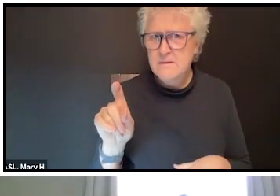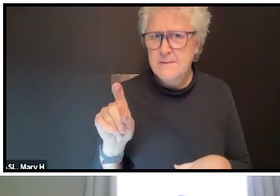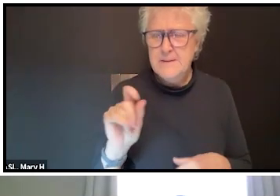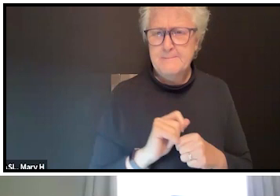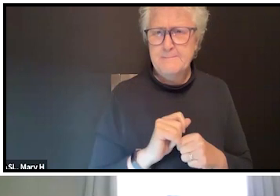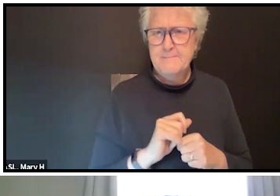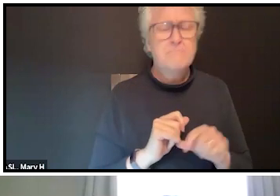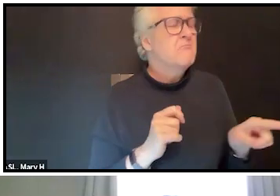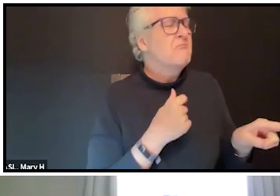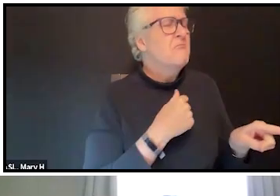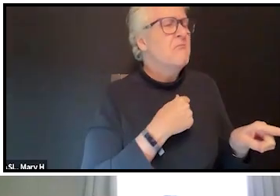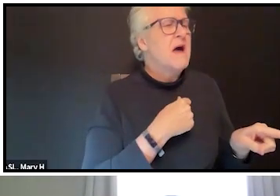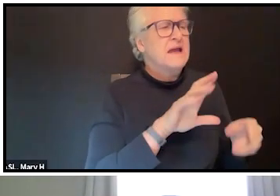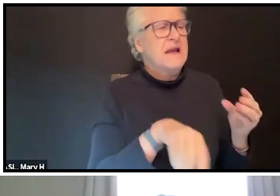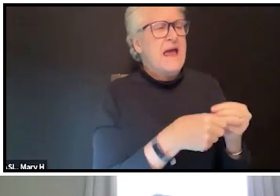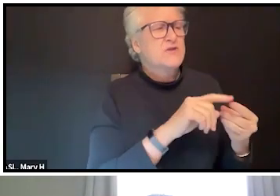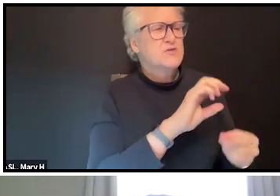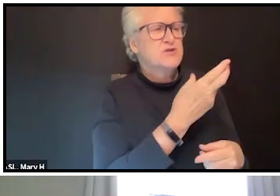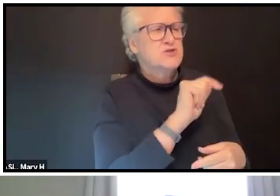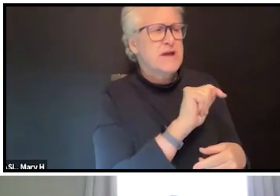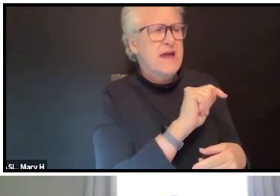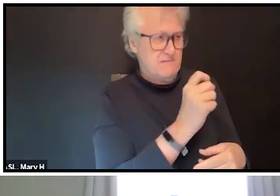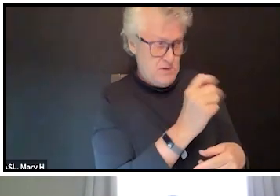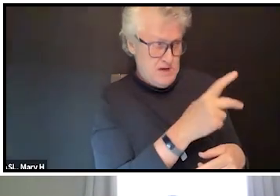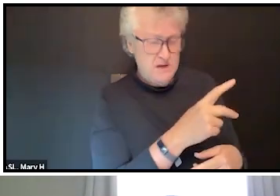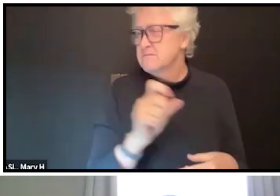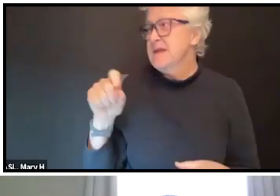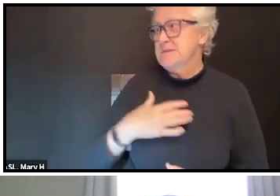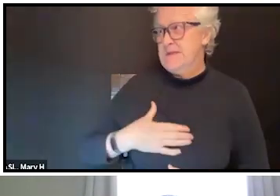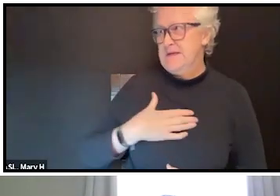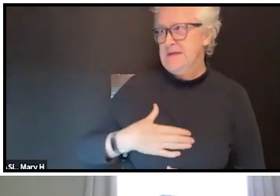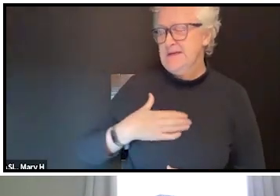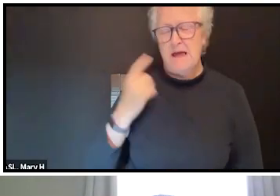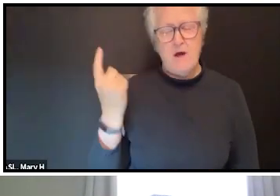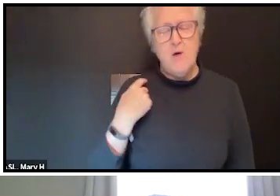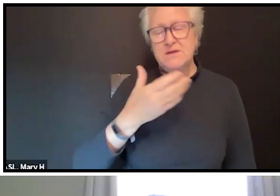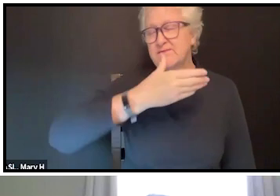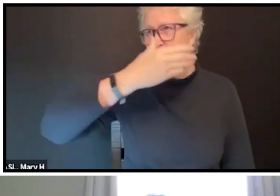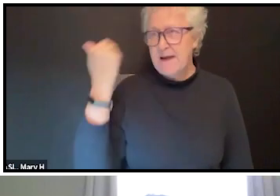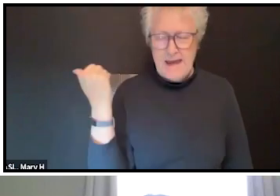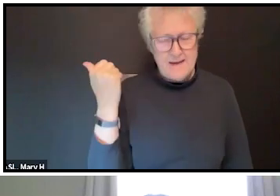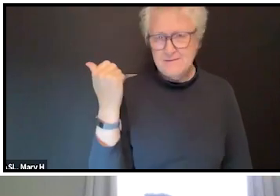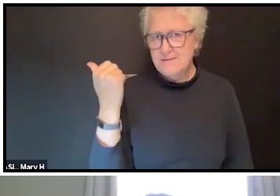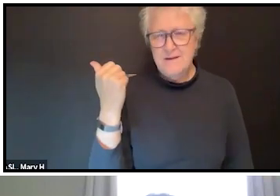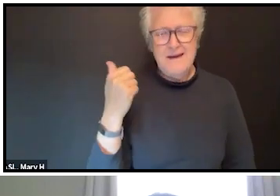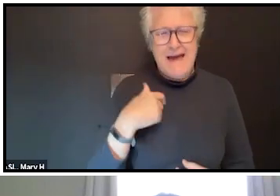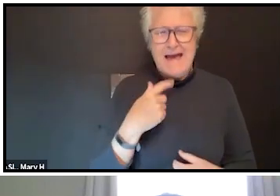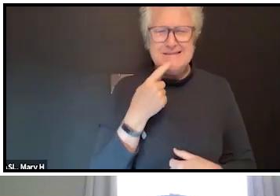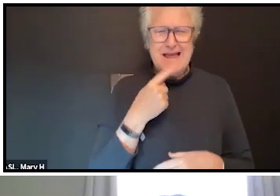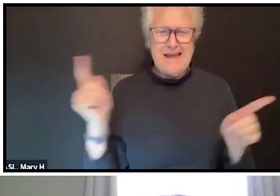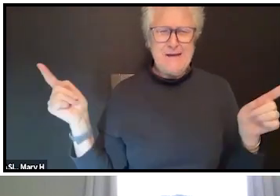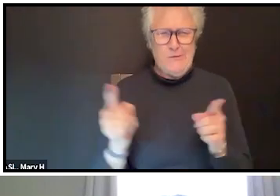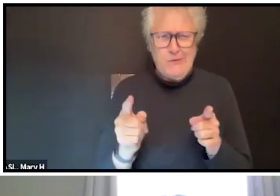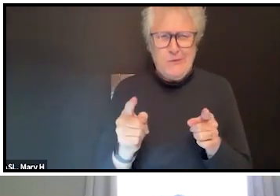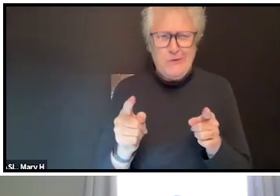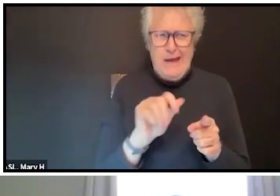I could put it in the chat. Would that be okay? Yes, please, because I always forget. I say it shorthand, Ask DD, but there's more to it than that. For